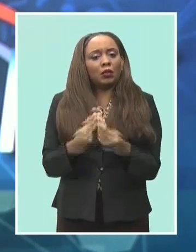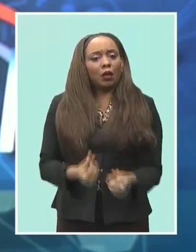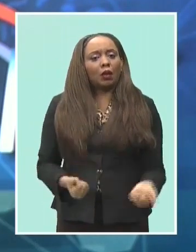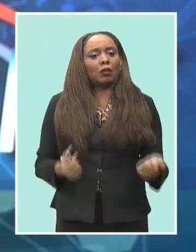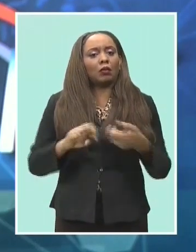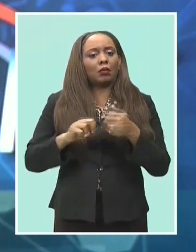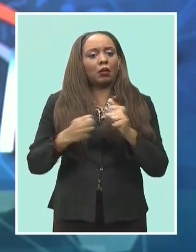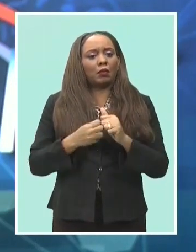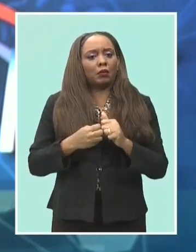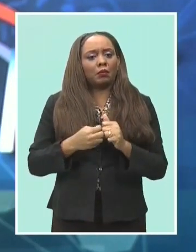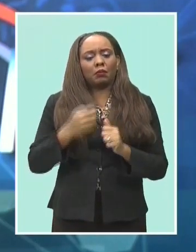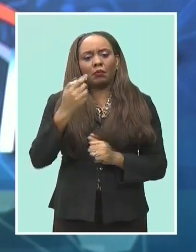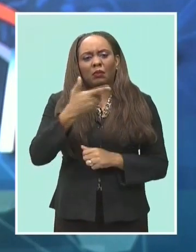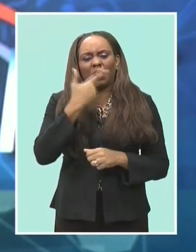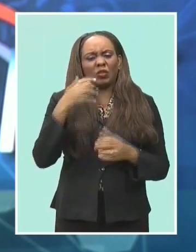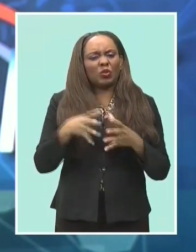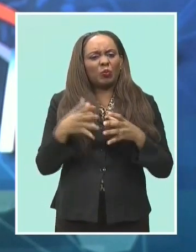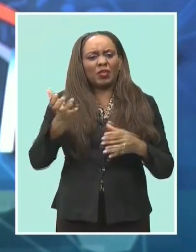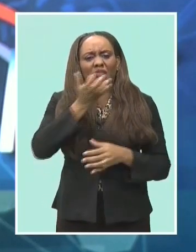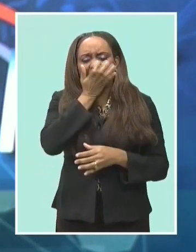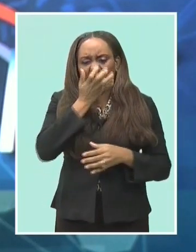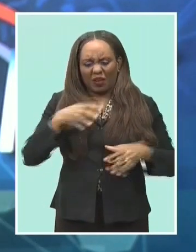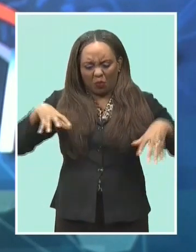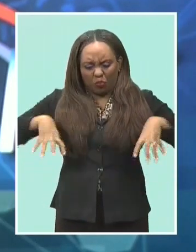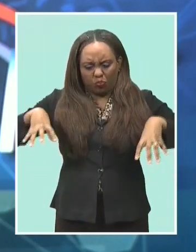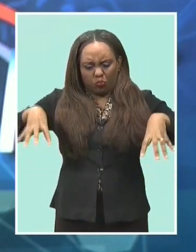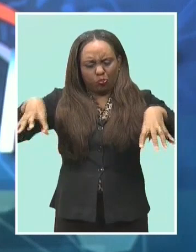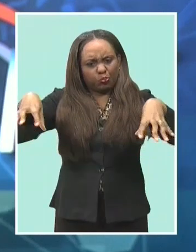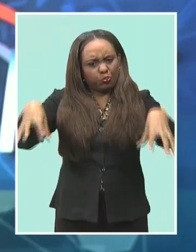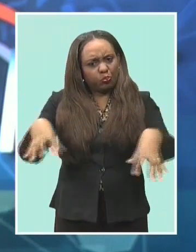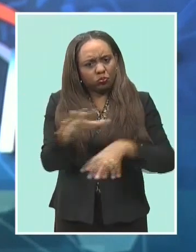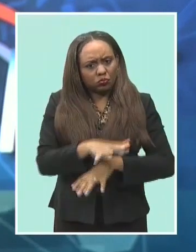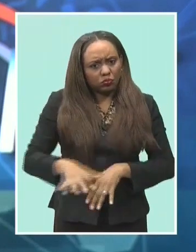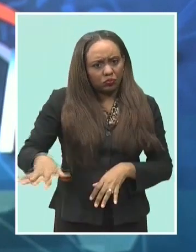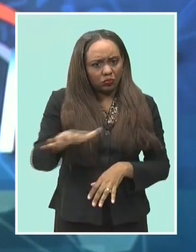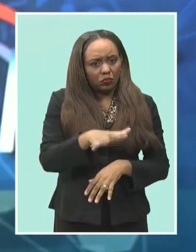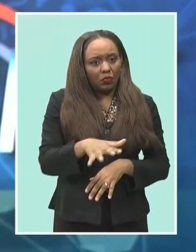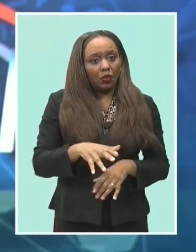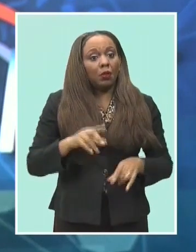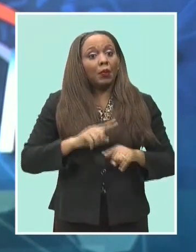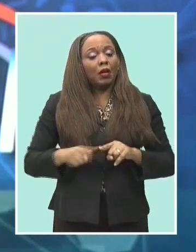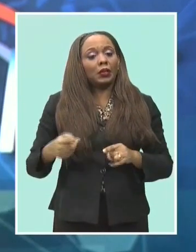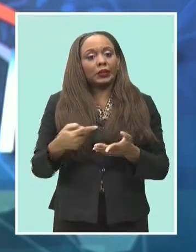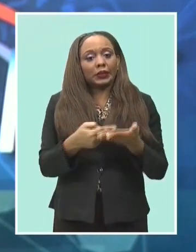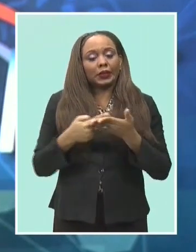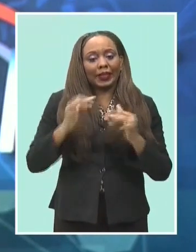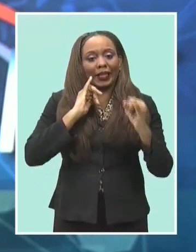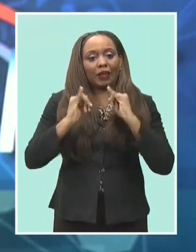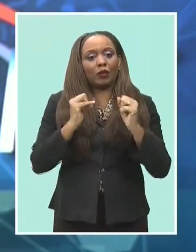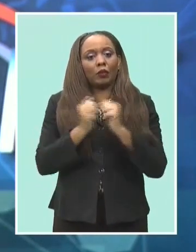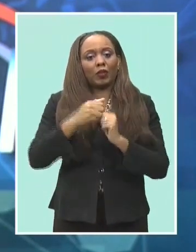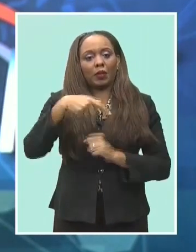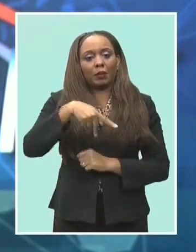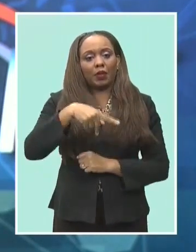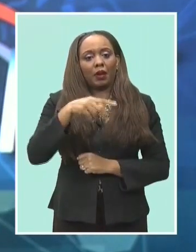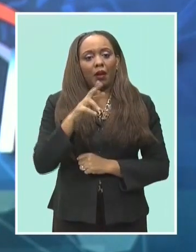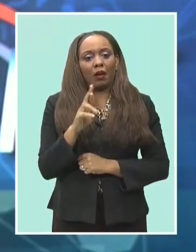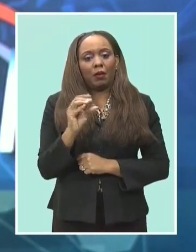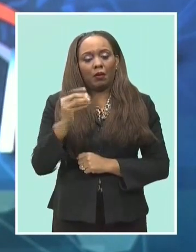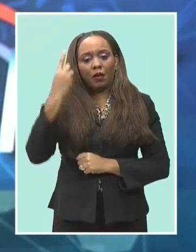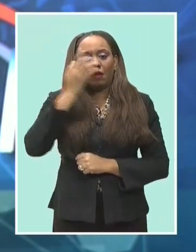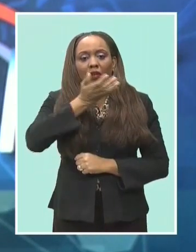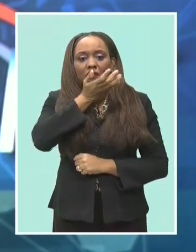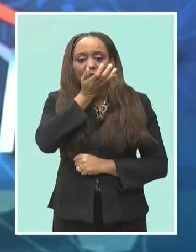restored. This was one of the many topics discussed as Shane Jones sat down with the SSA's Public Relations Officer, Carl